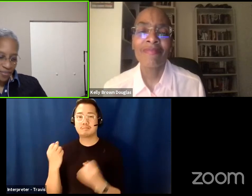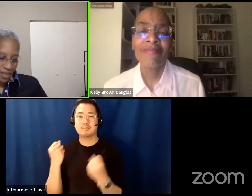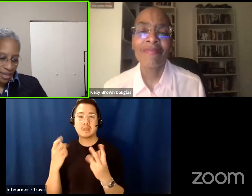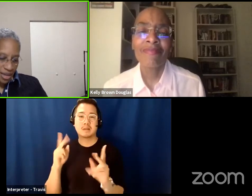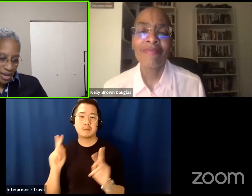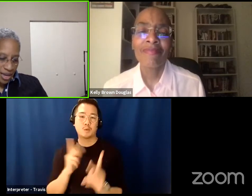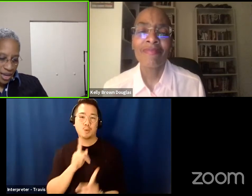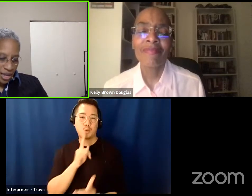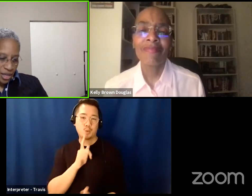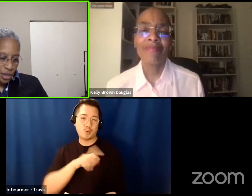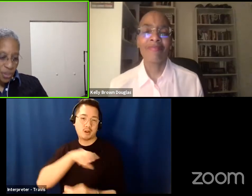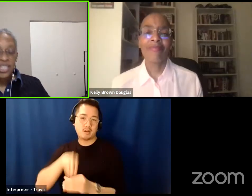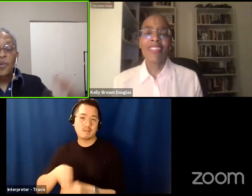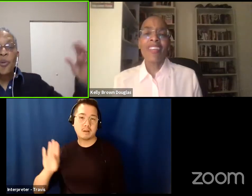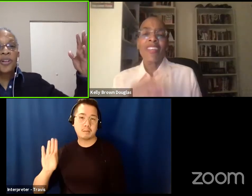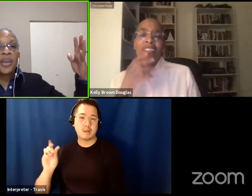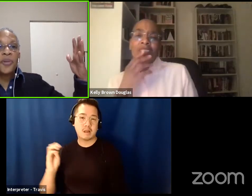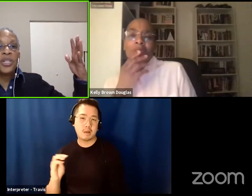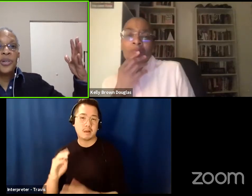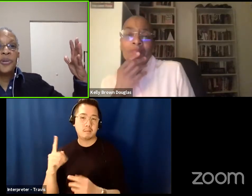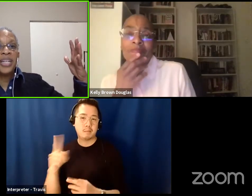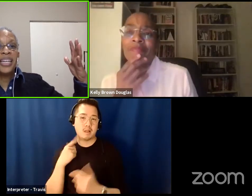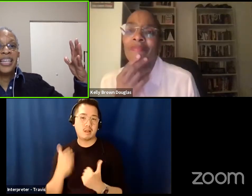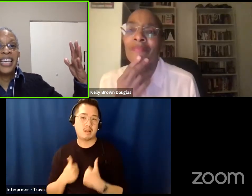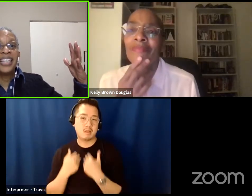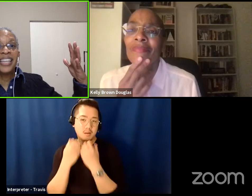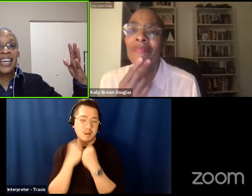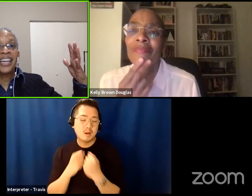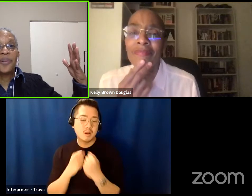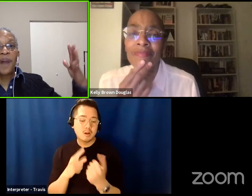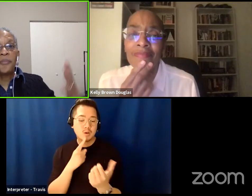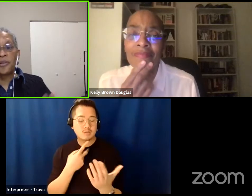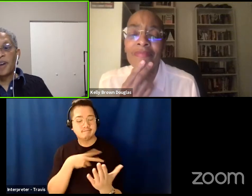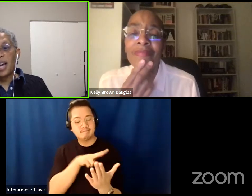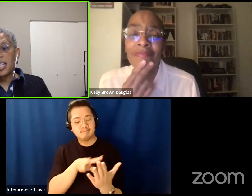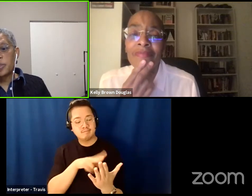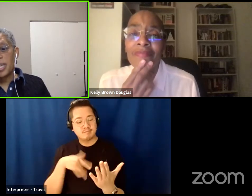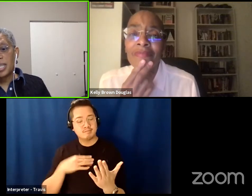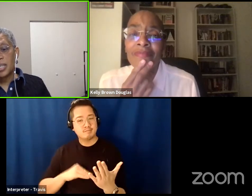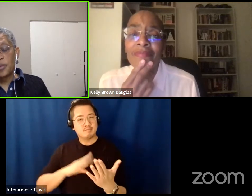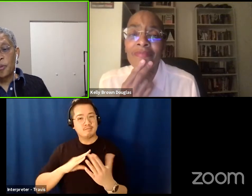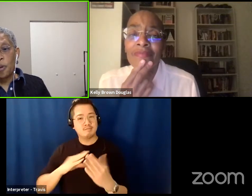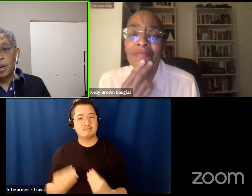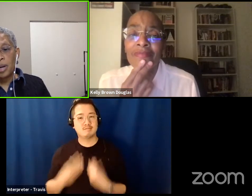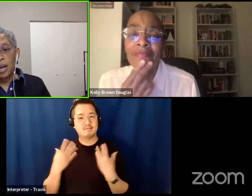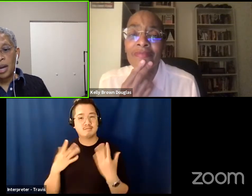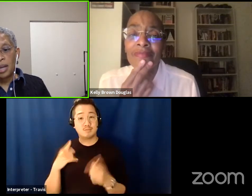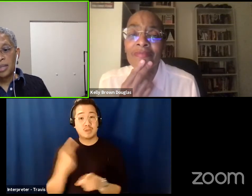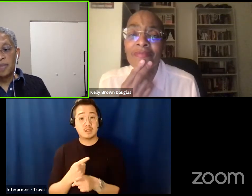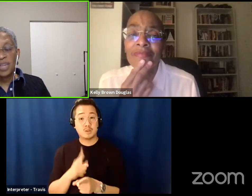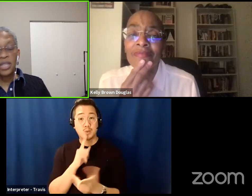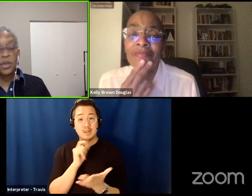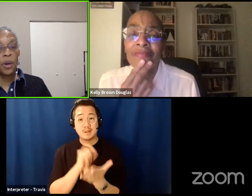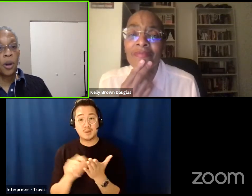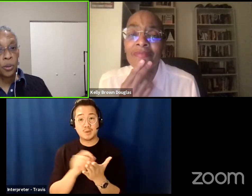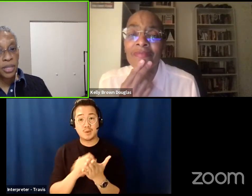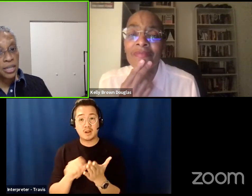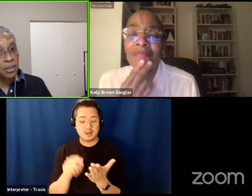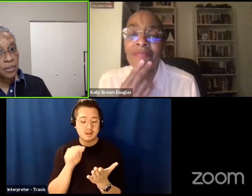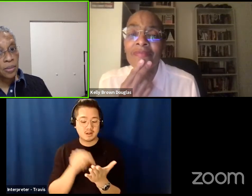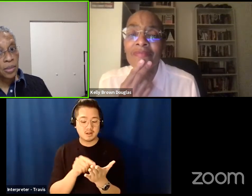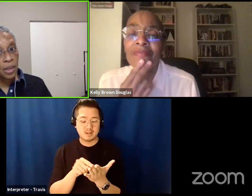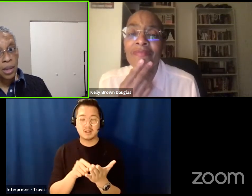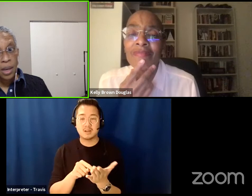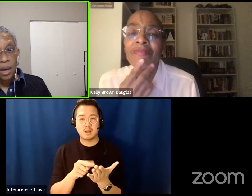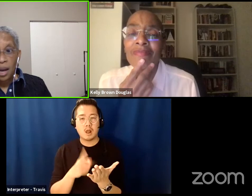writings. So this is the work that we do in healing, right? Providing spaces for living into our